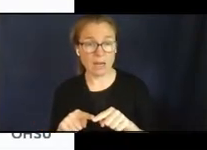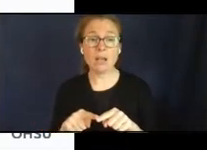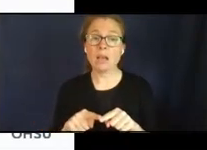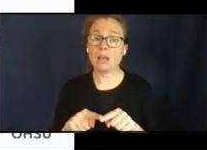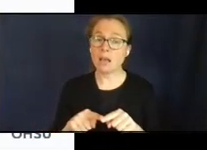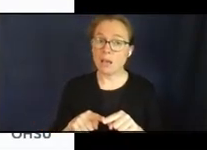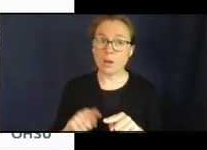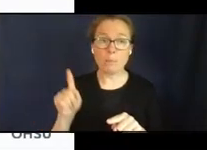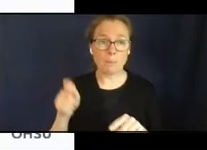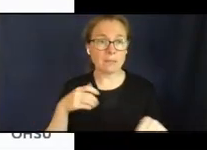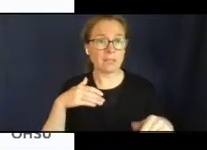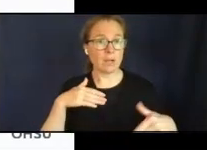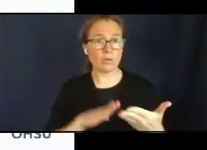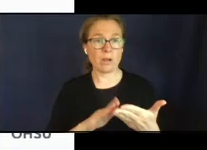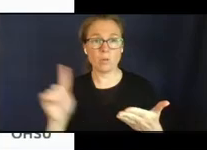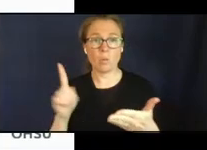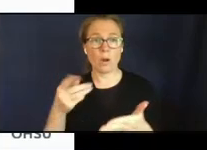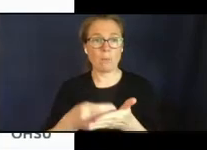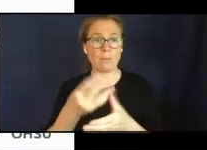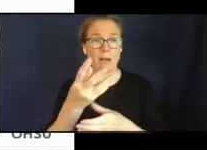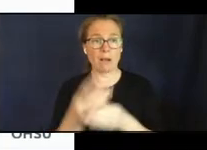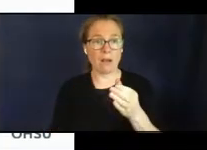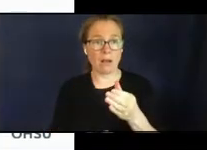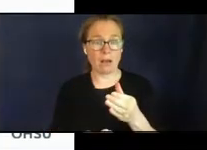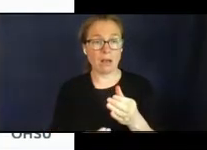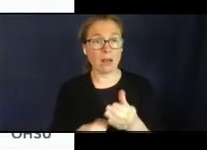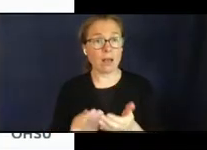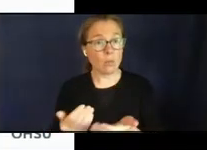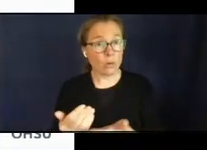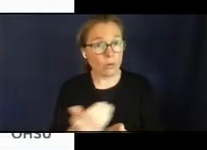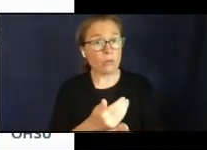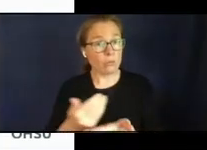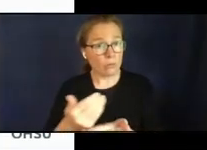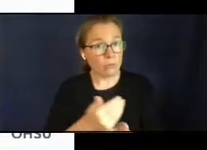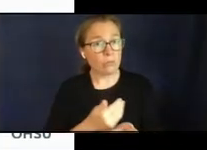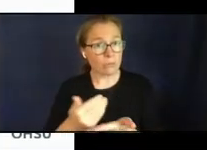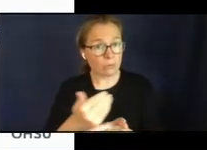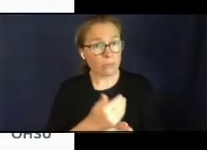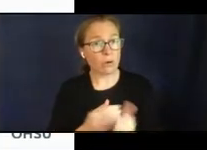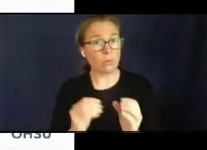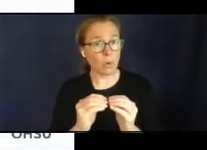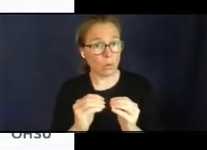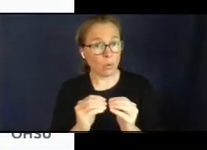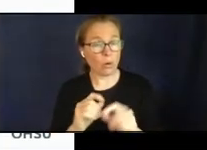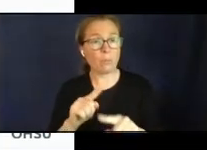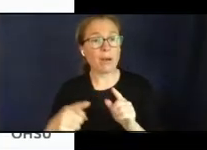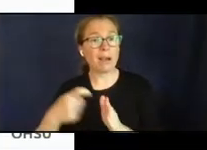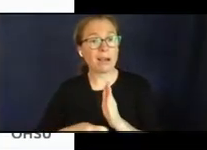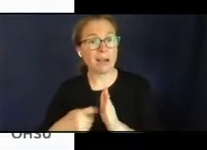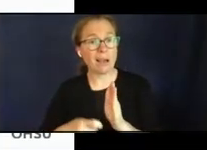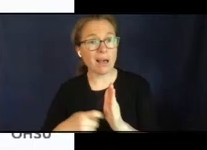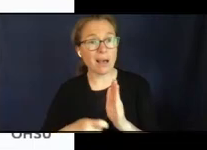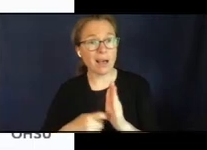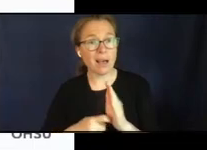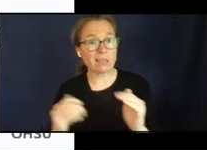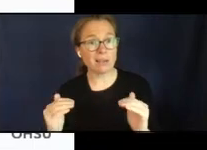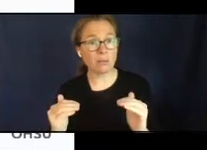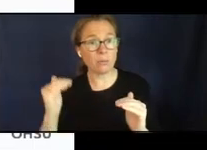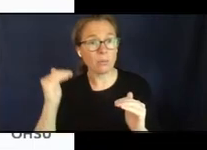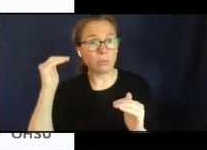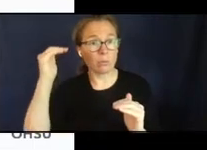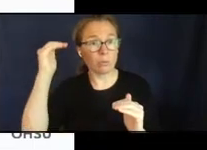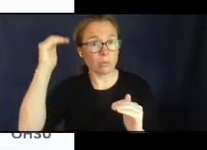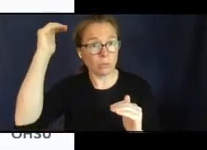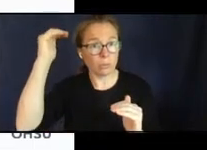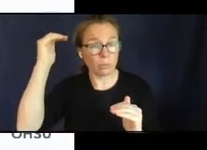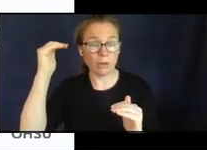gap. The revenue is growing pretty substantially, and the costs are growing way, way over inflation. And maybe inflation is changing